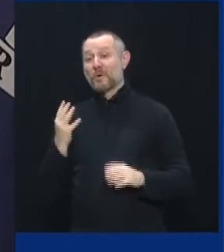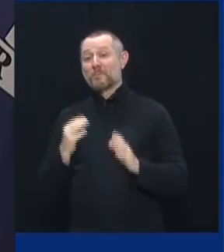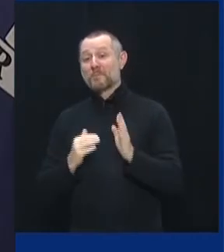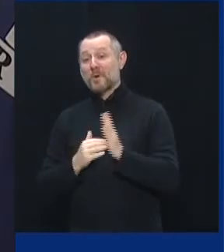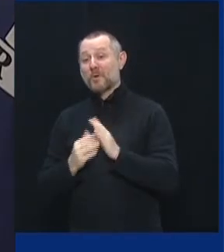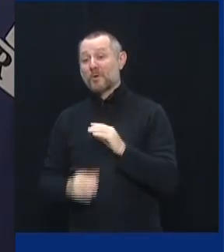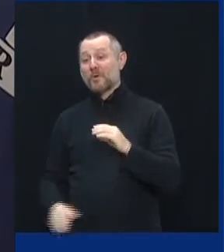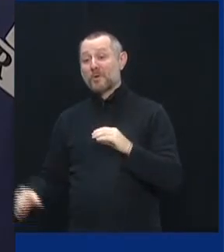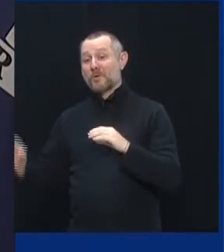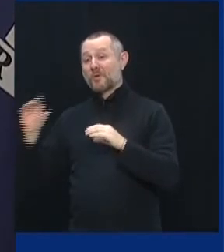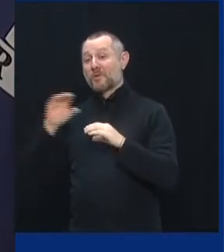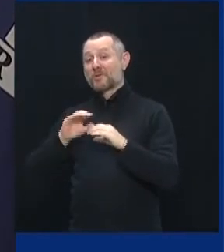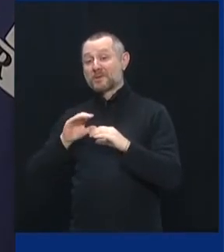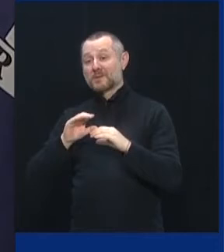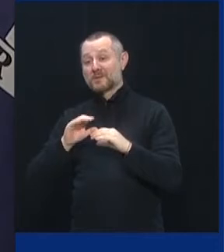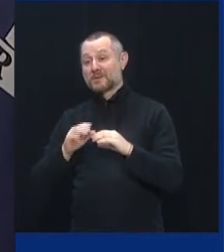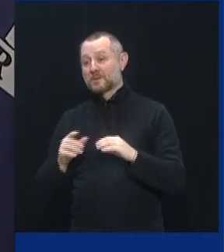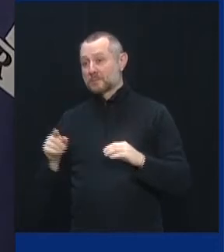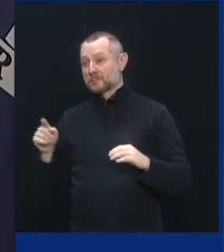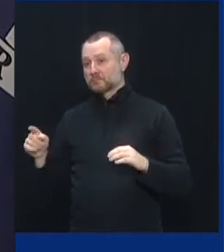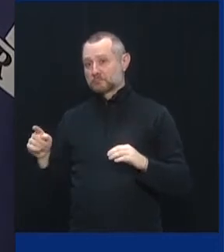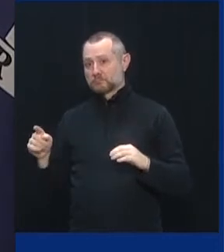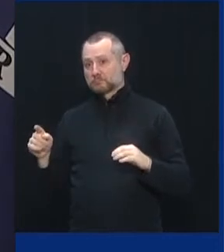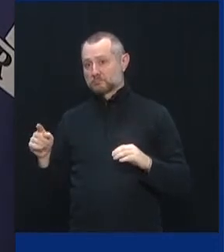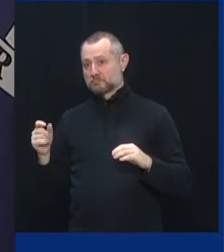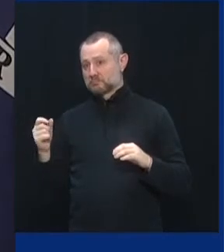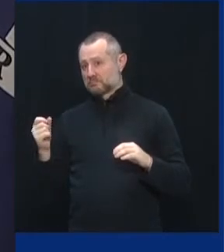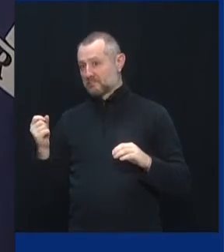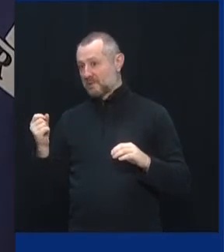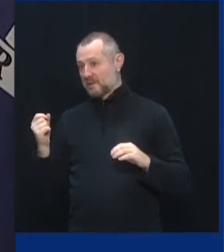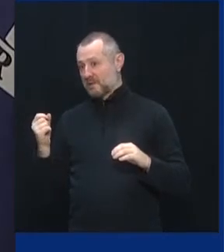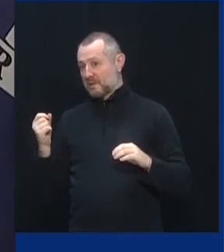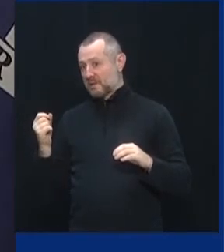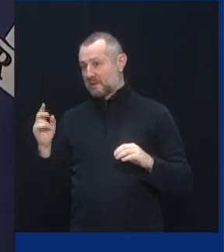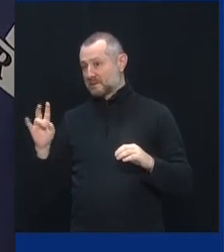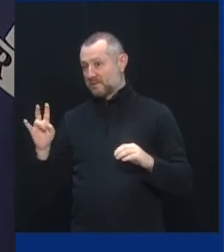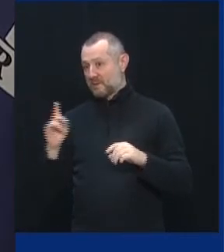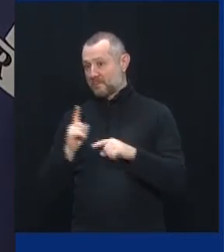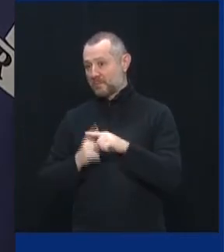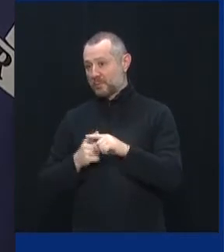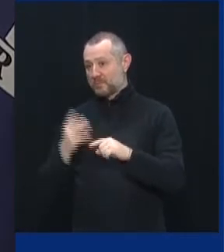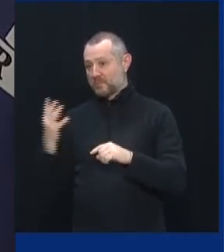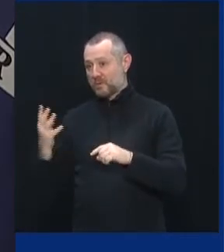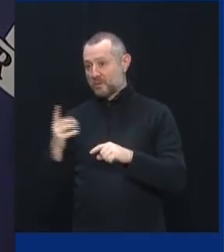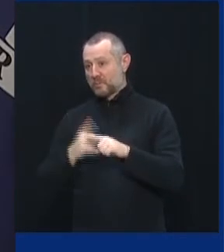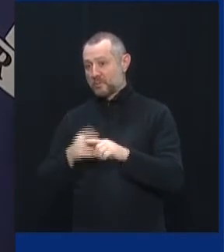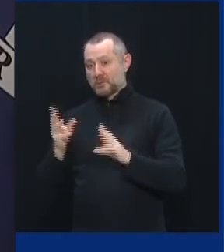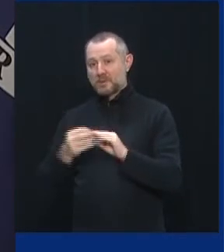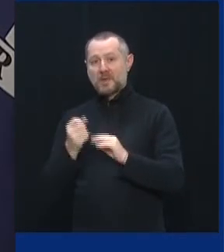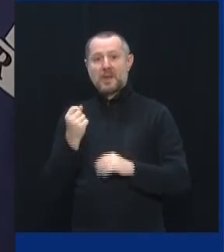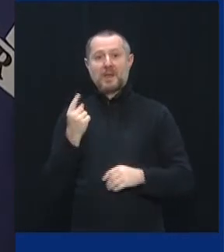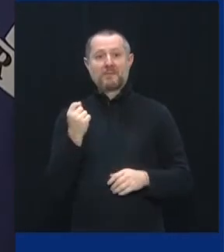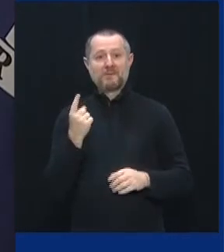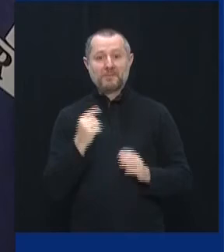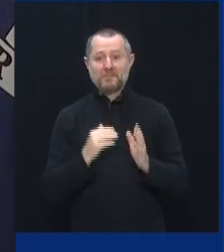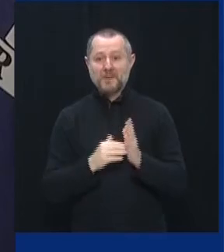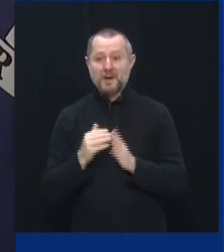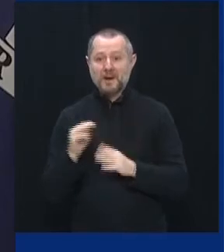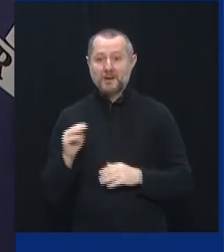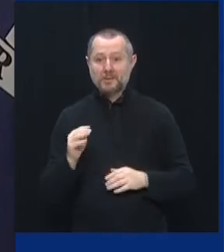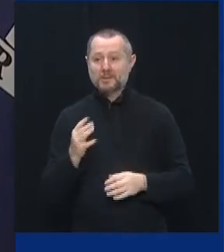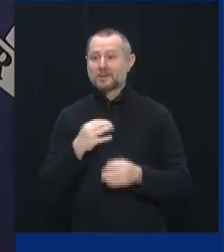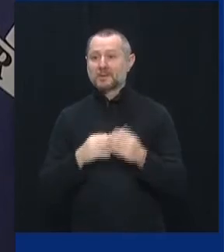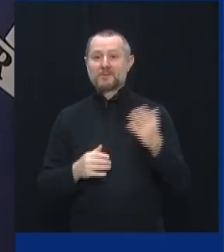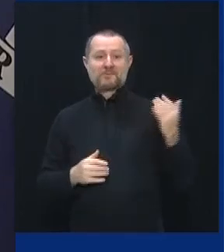at 11 million of 15 million, and you're still only getting 300,000 dosages